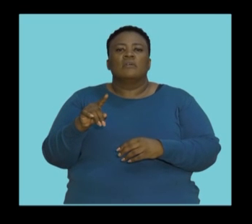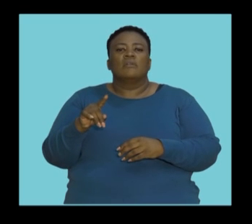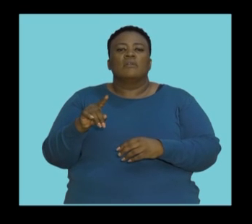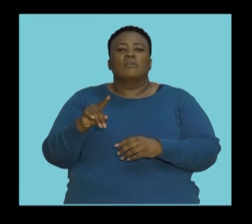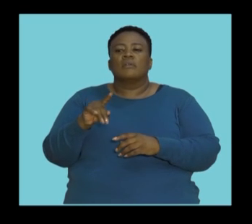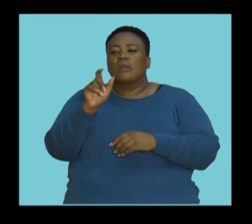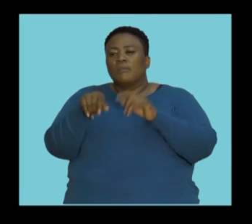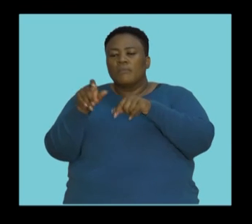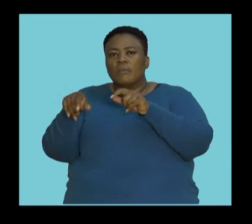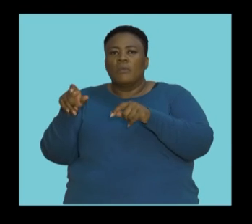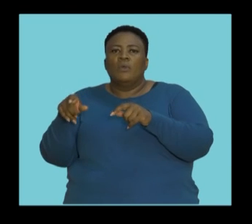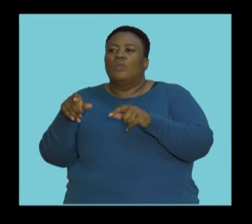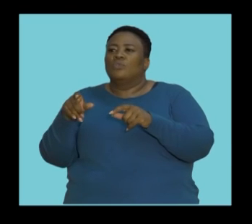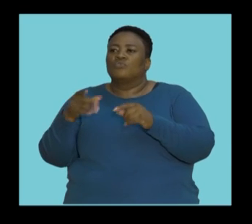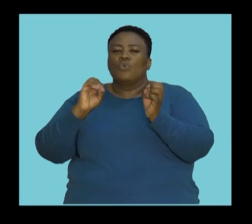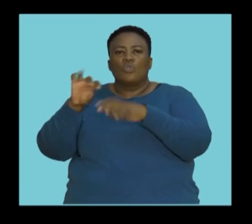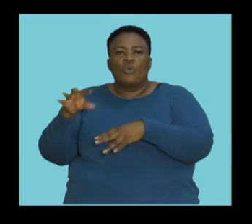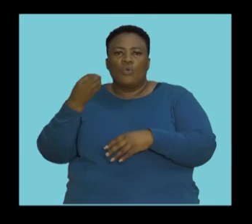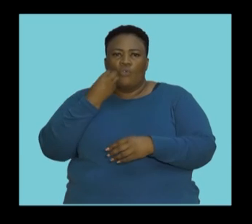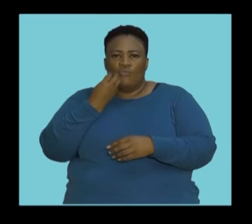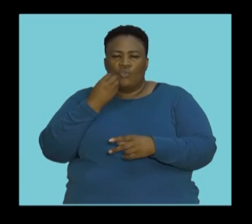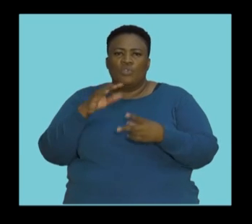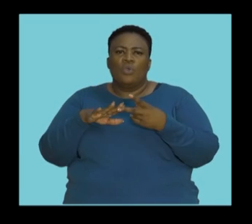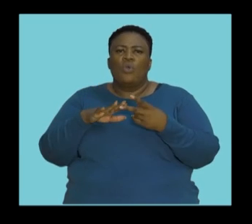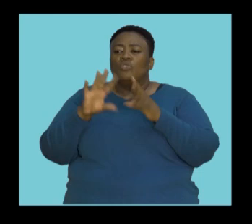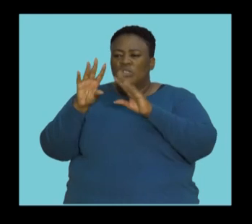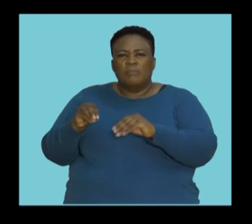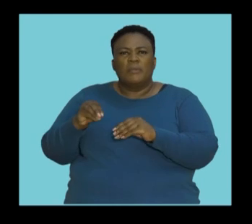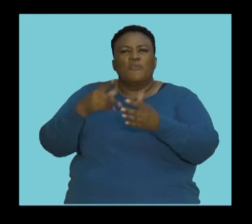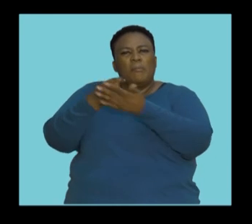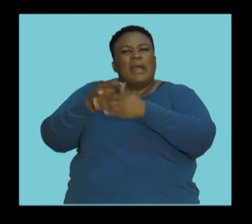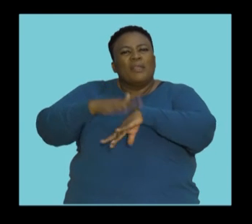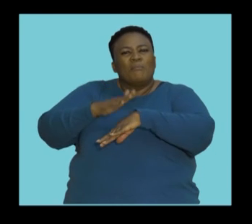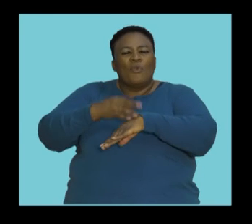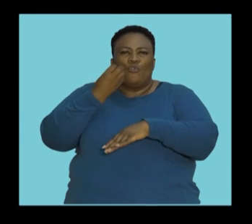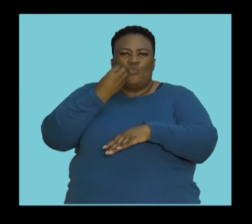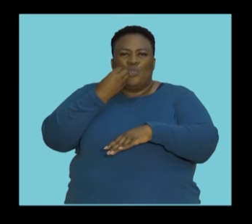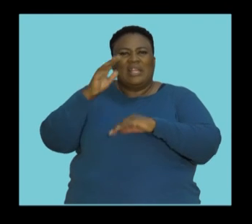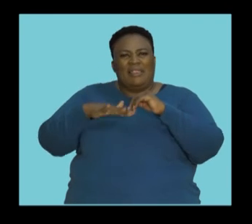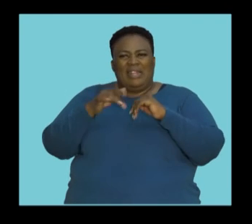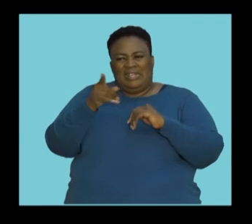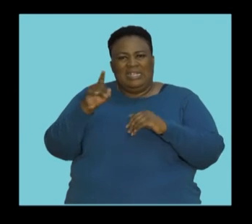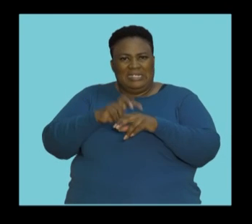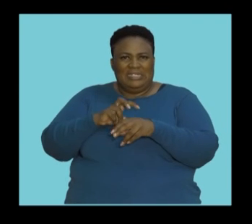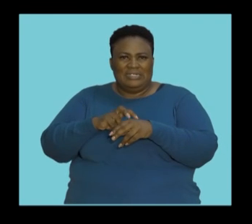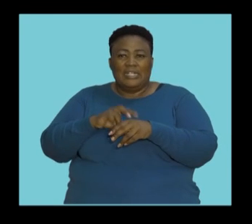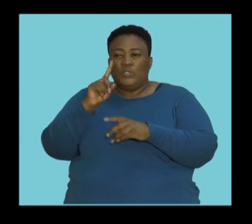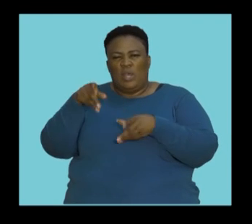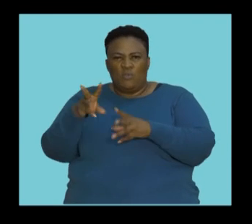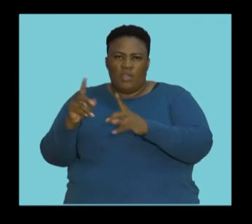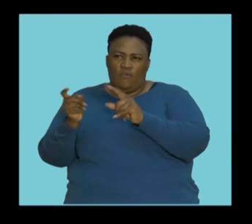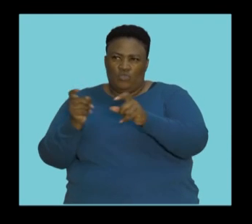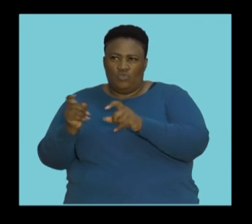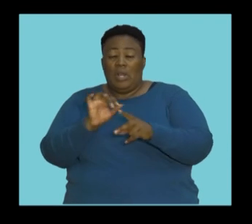the consumer from throwing away food or stopping them from producing or buying more food than they need. So that's one way in terms